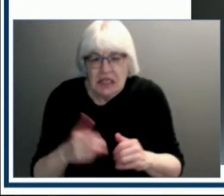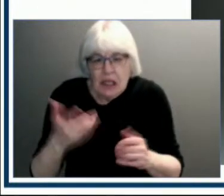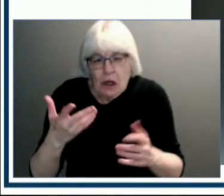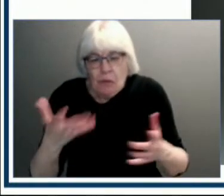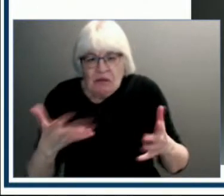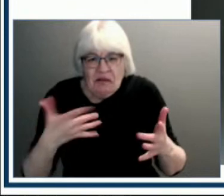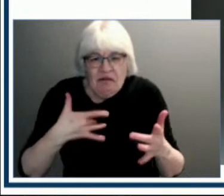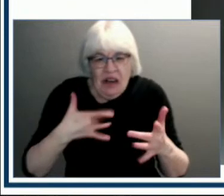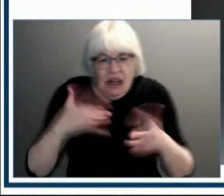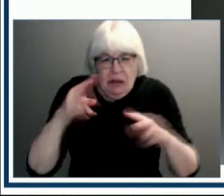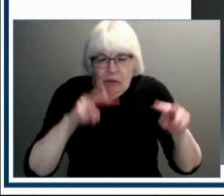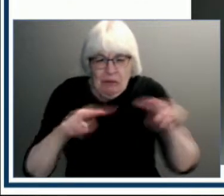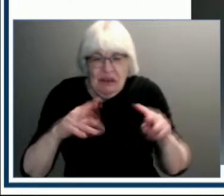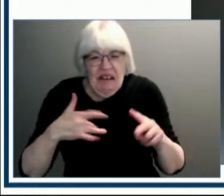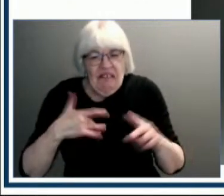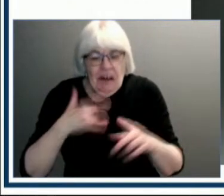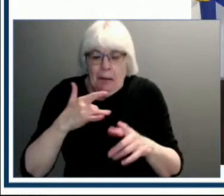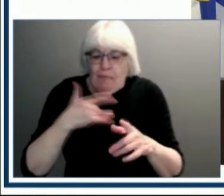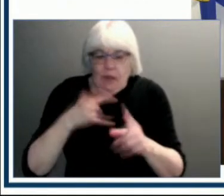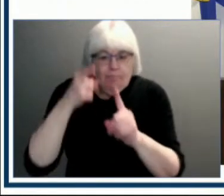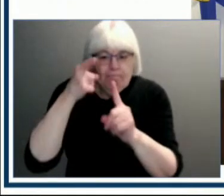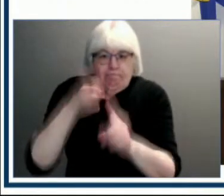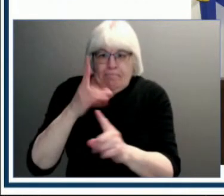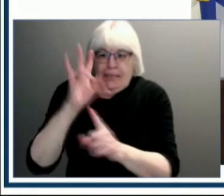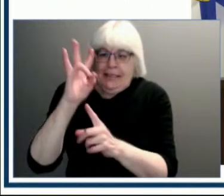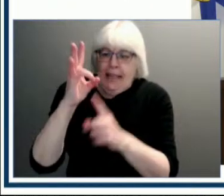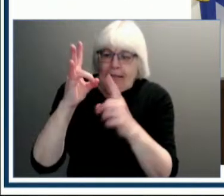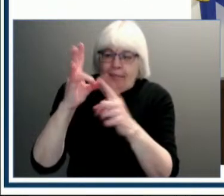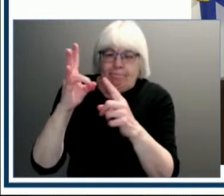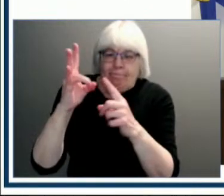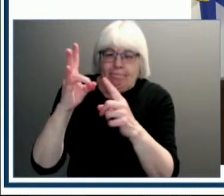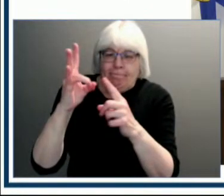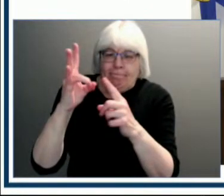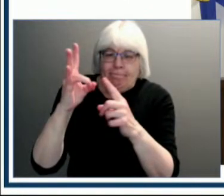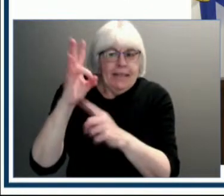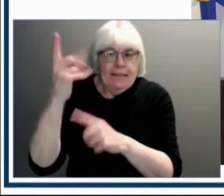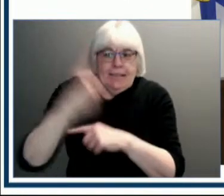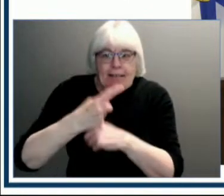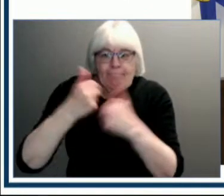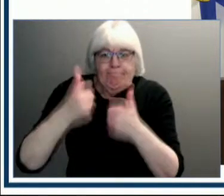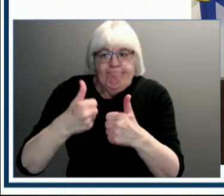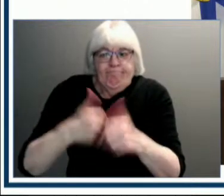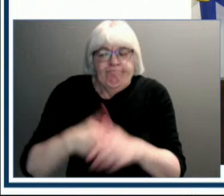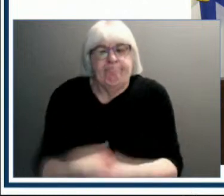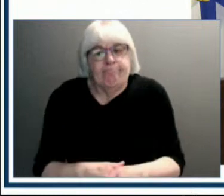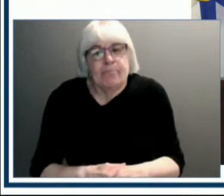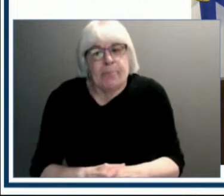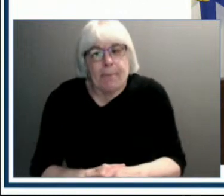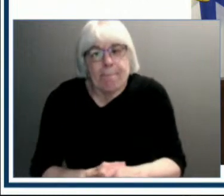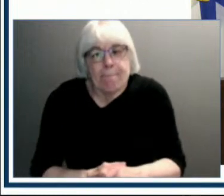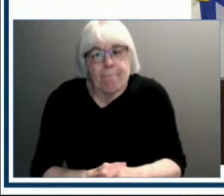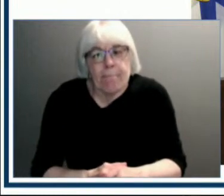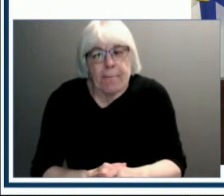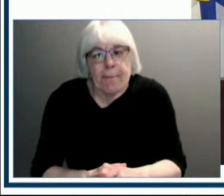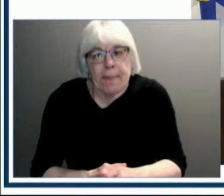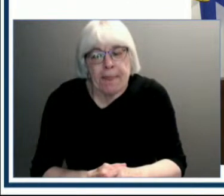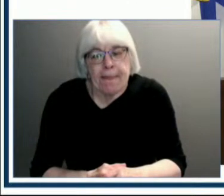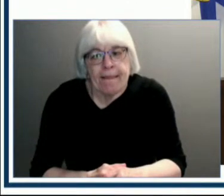for cases. Next, we'll go to Danielle Edwards from the Canadian Press. Go ahead, Danielle.